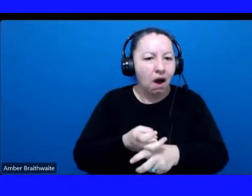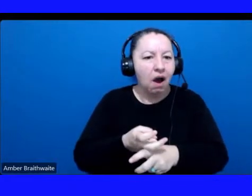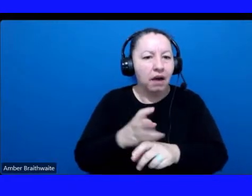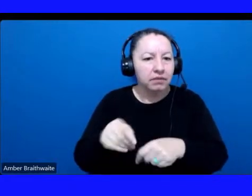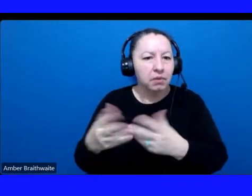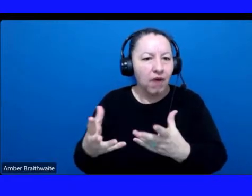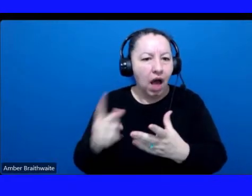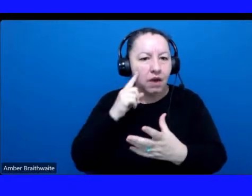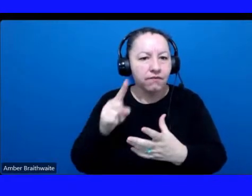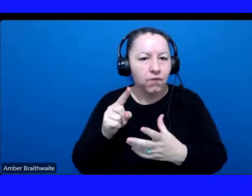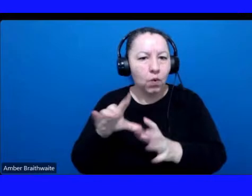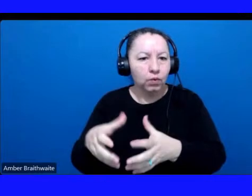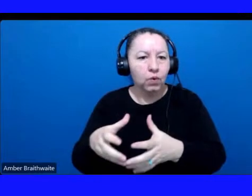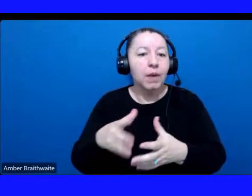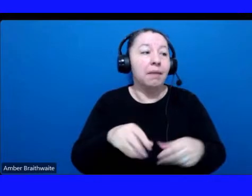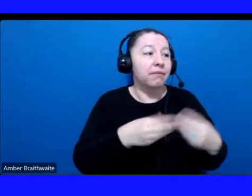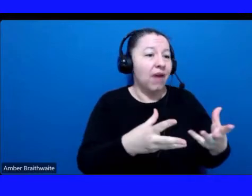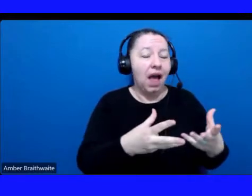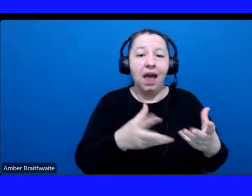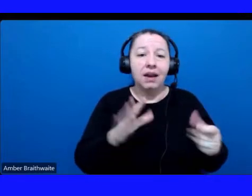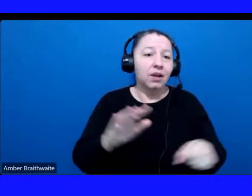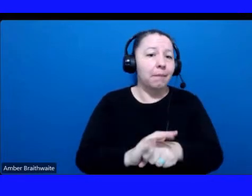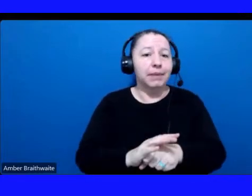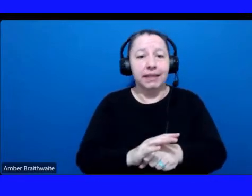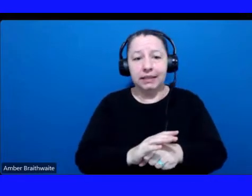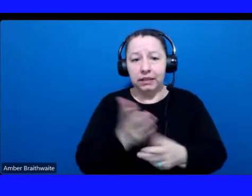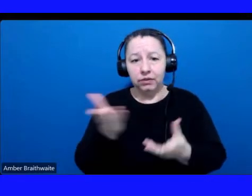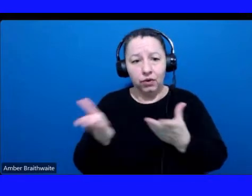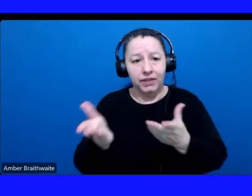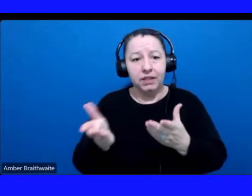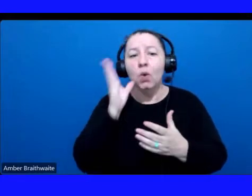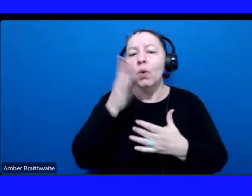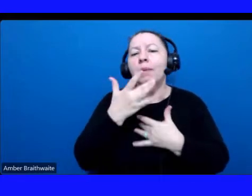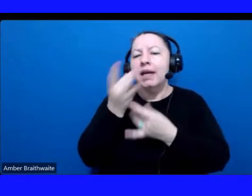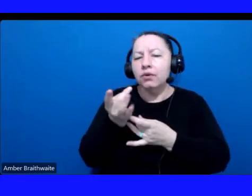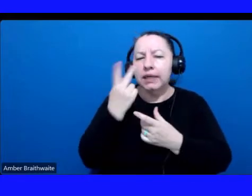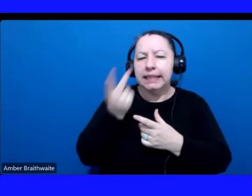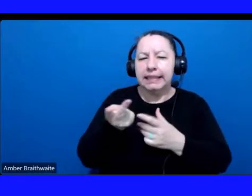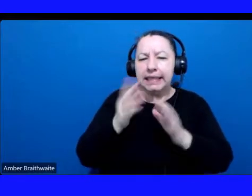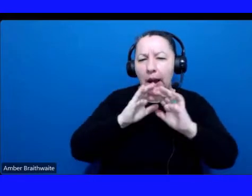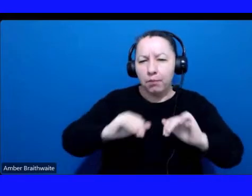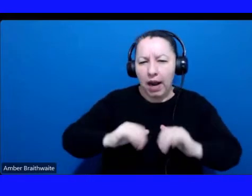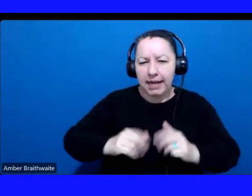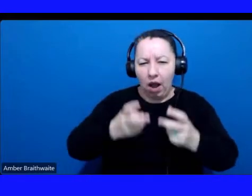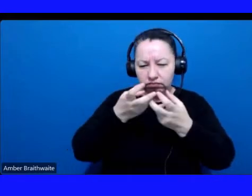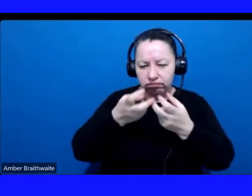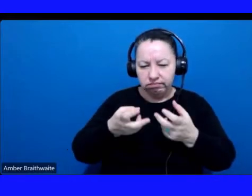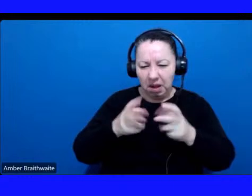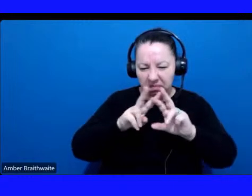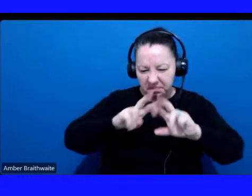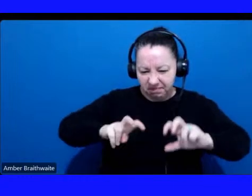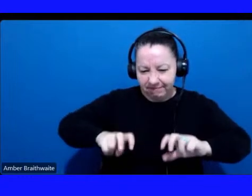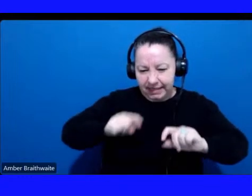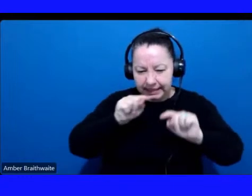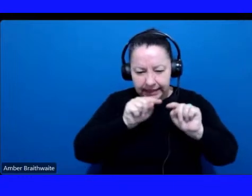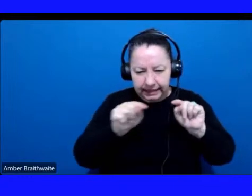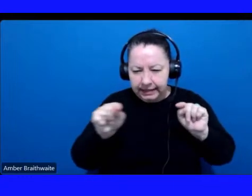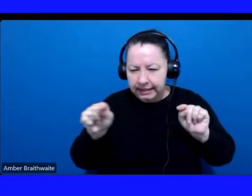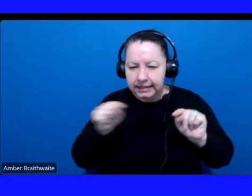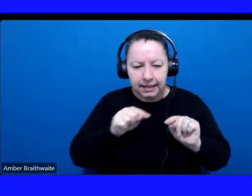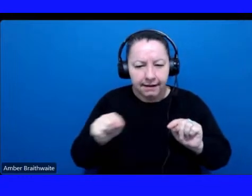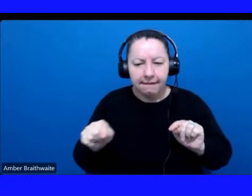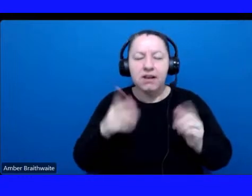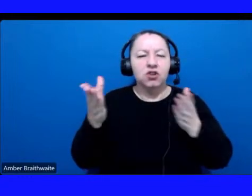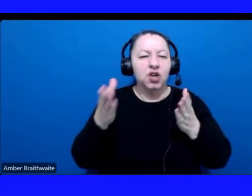work required is very diverse. So providing housing assistance would be a very time intensive service, I